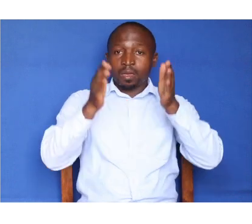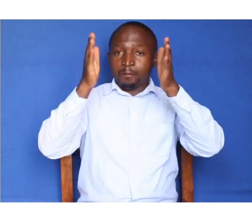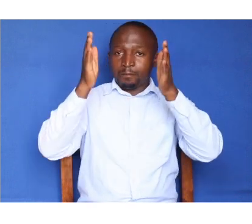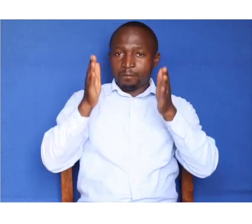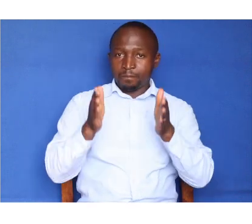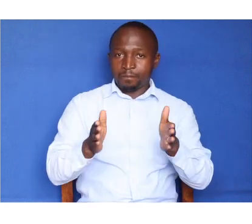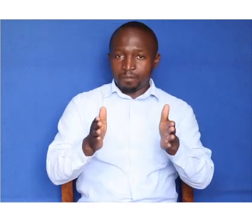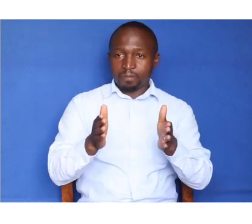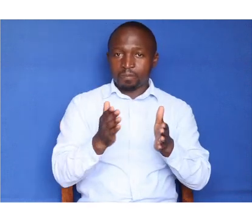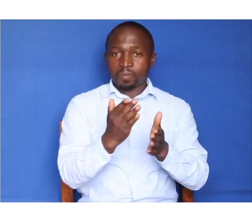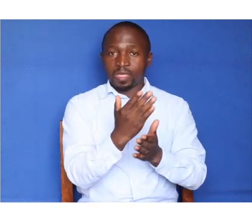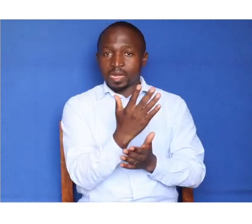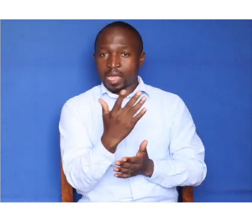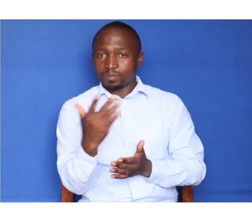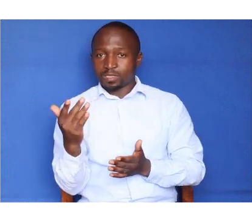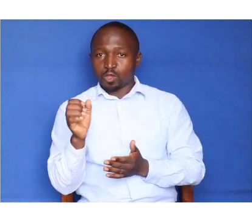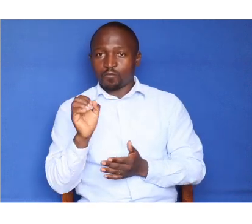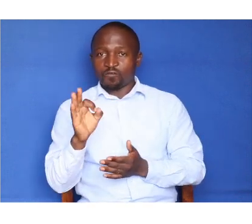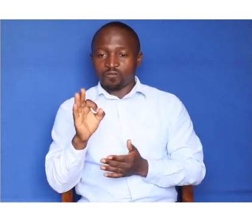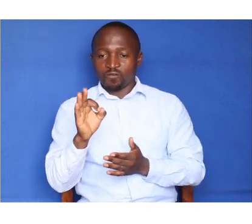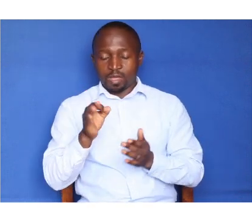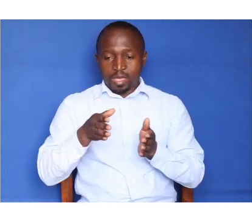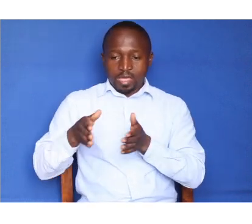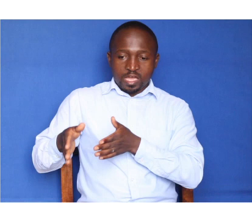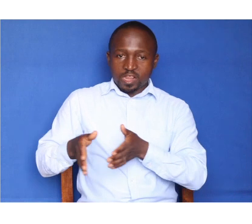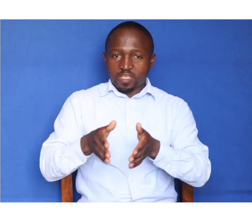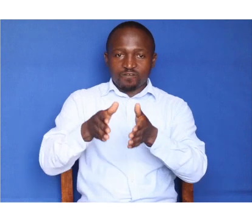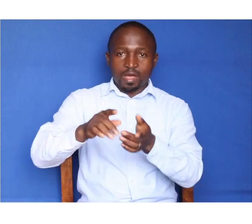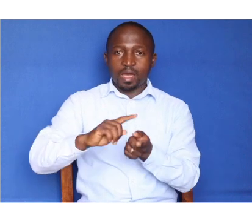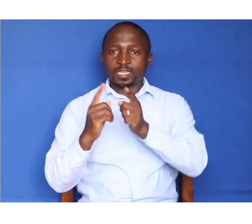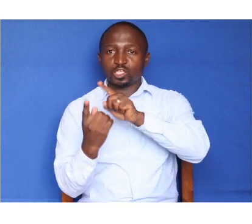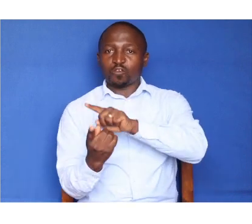main types of river rejuvenation.